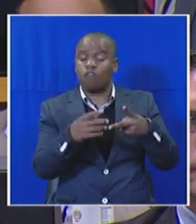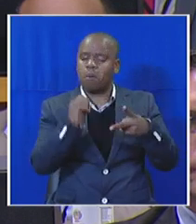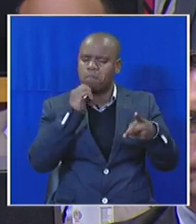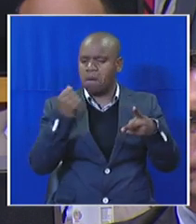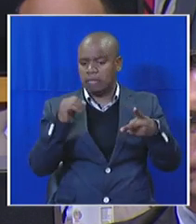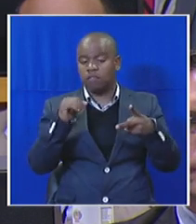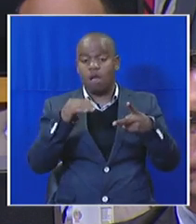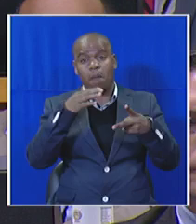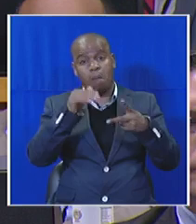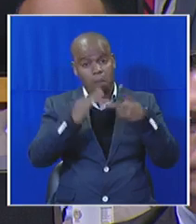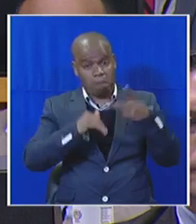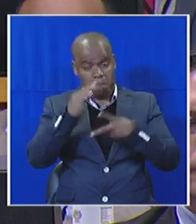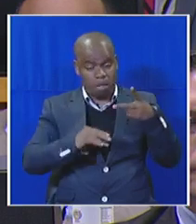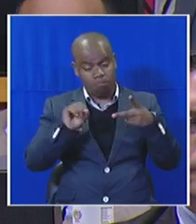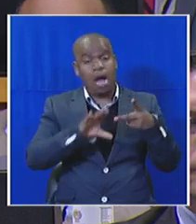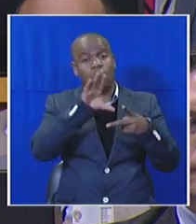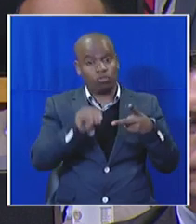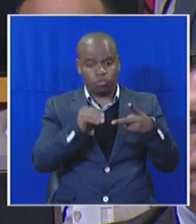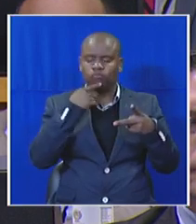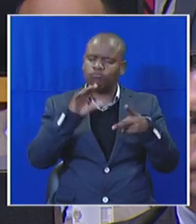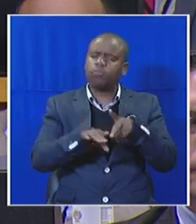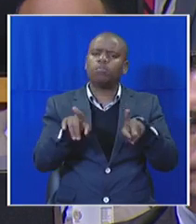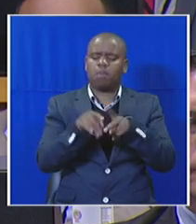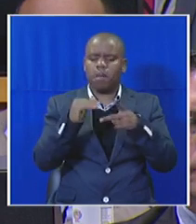much money because they're putting the party above the country.